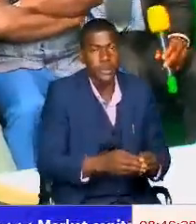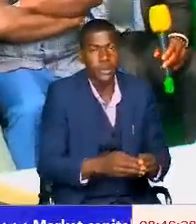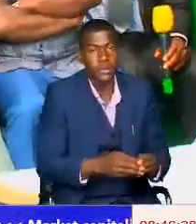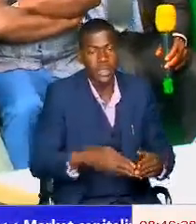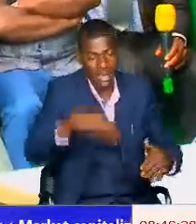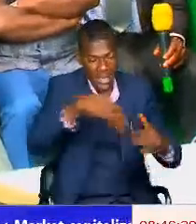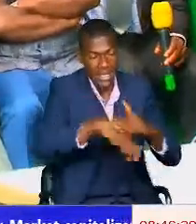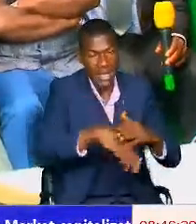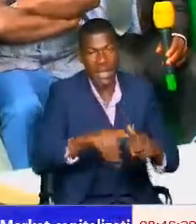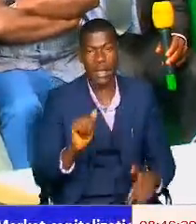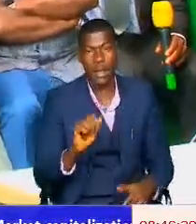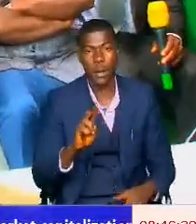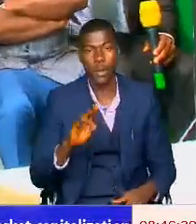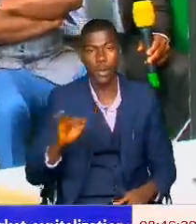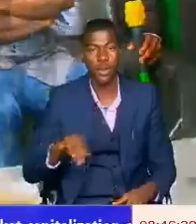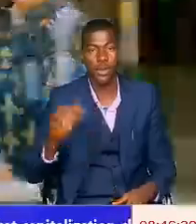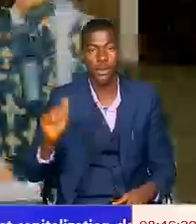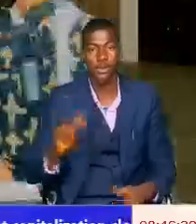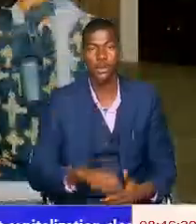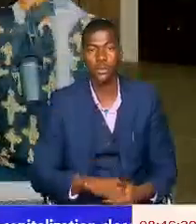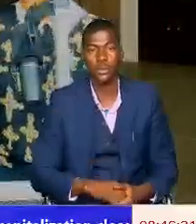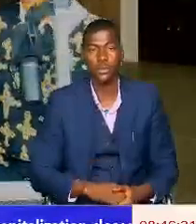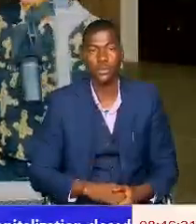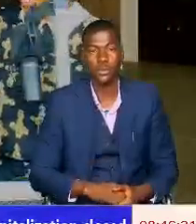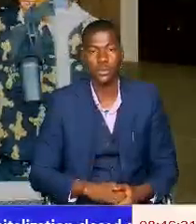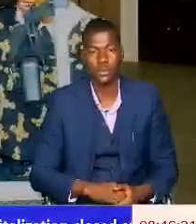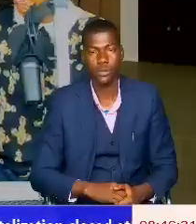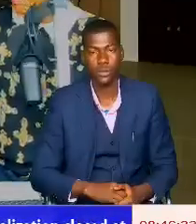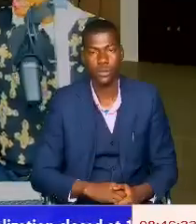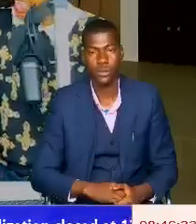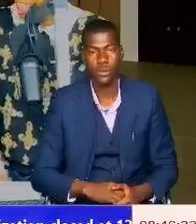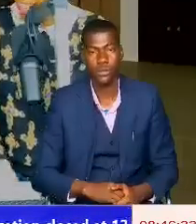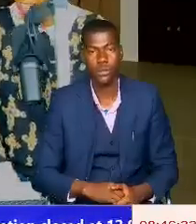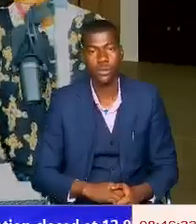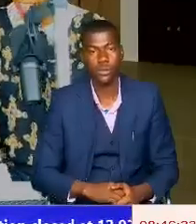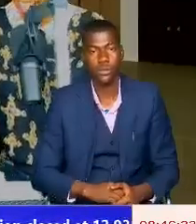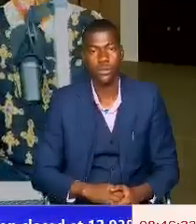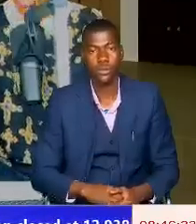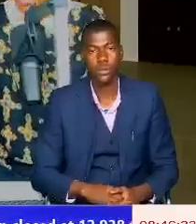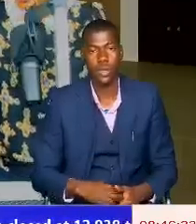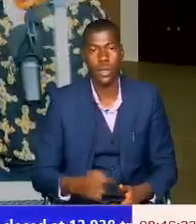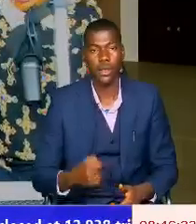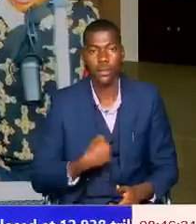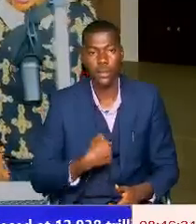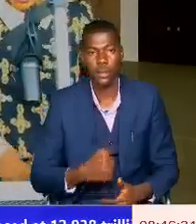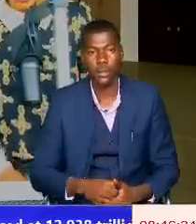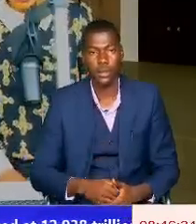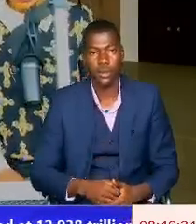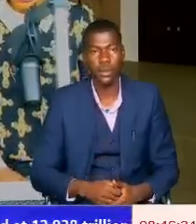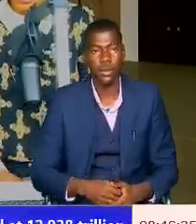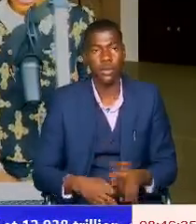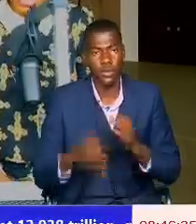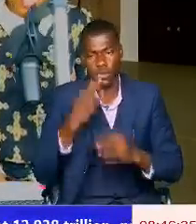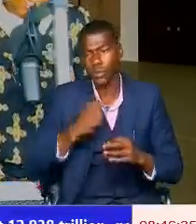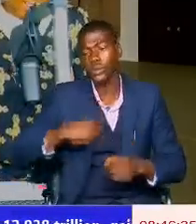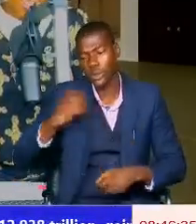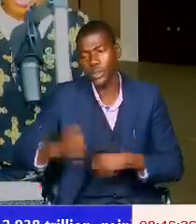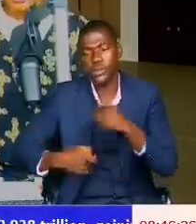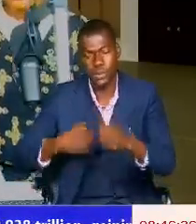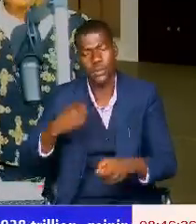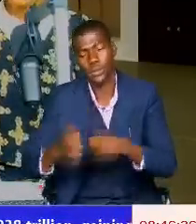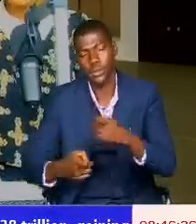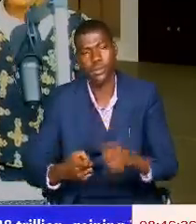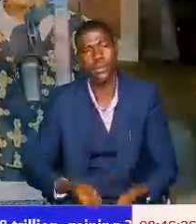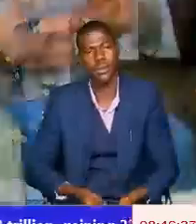Okay, then they wait for them for road. Yes, to catch. They don't reach Abuja. As I feed them tire, I know if you feed them again. Now I come out my